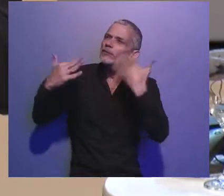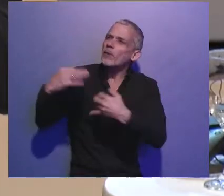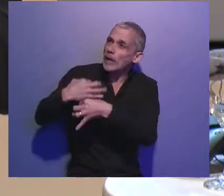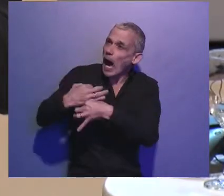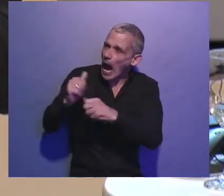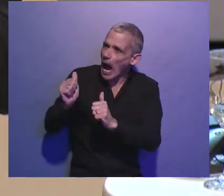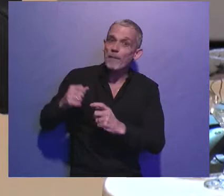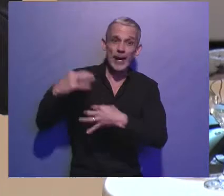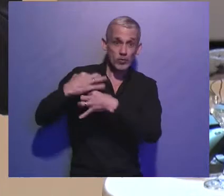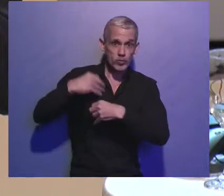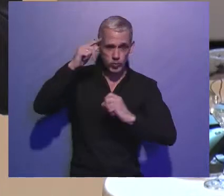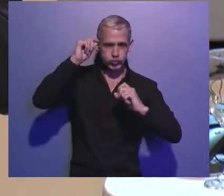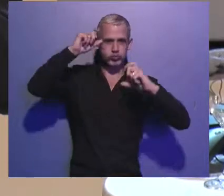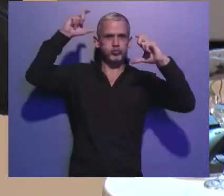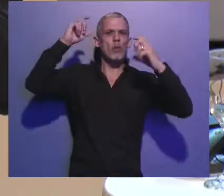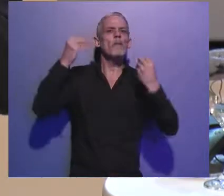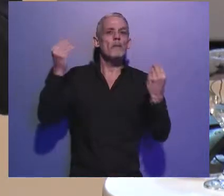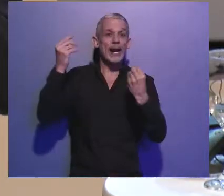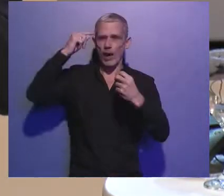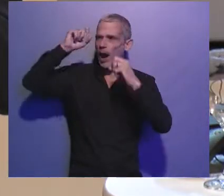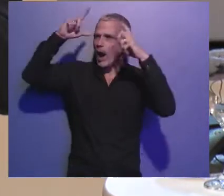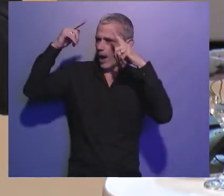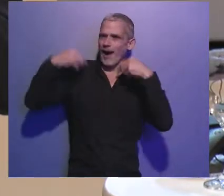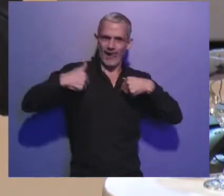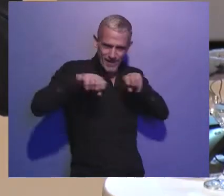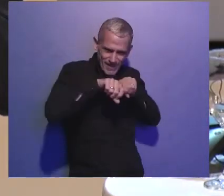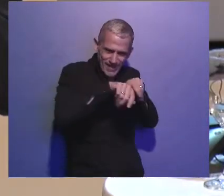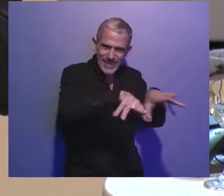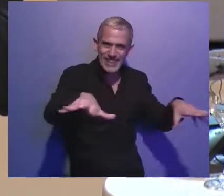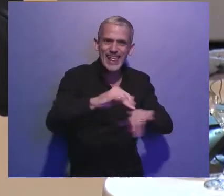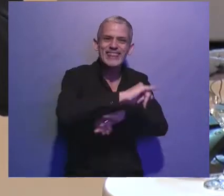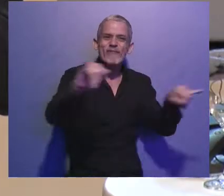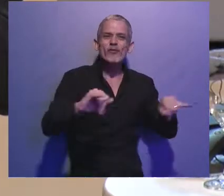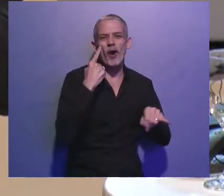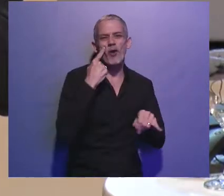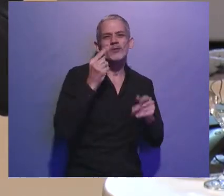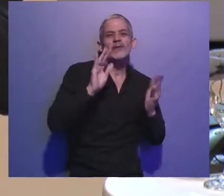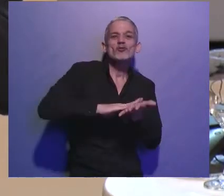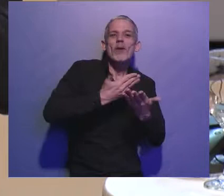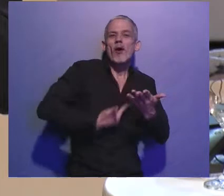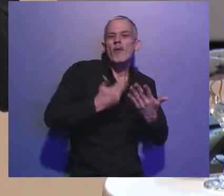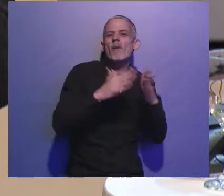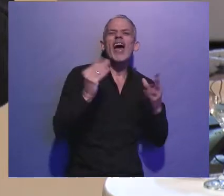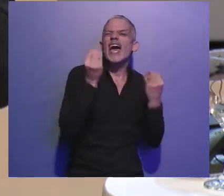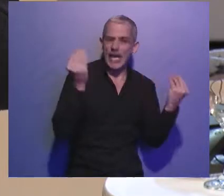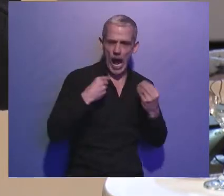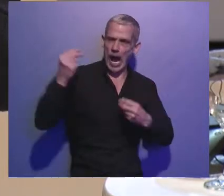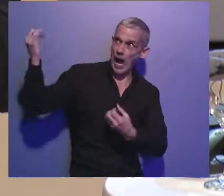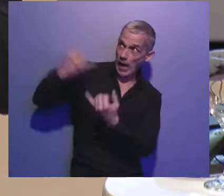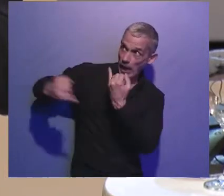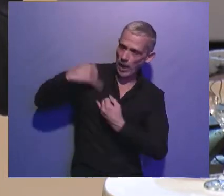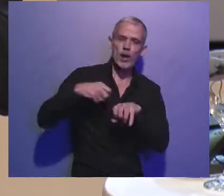through different municipal departments and to foster social participation, transparency, accountability,